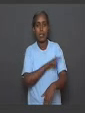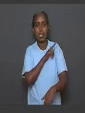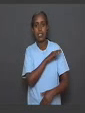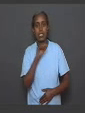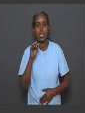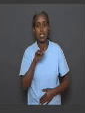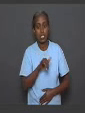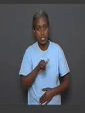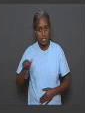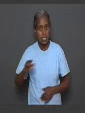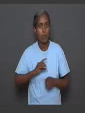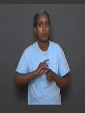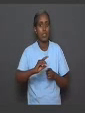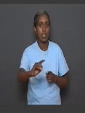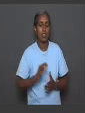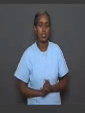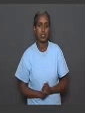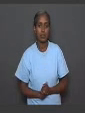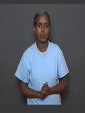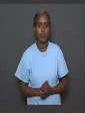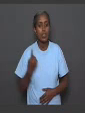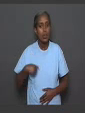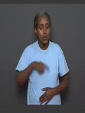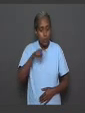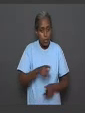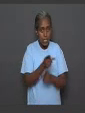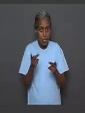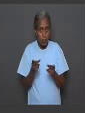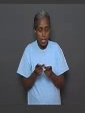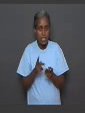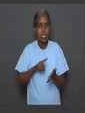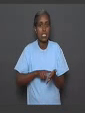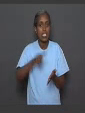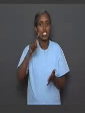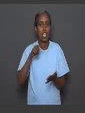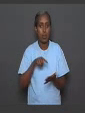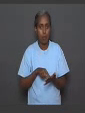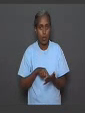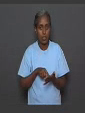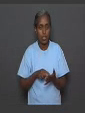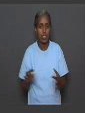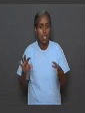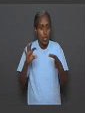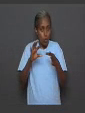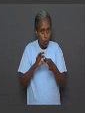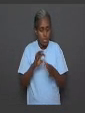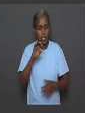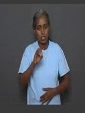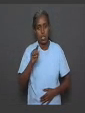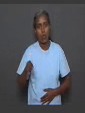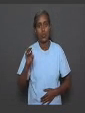the same direction. We must place its initial point at coordinates